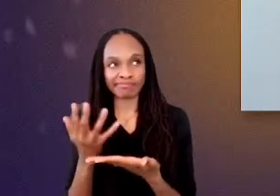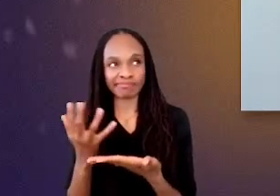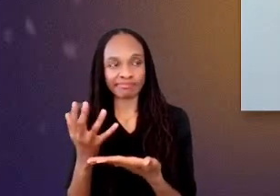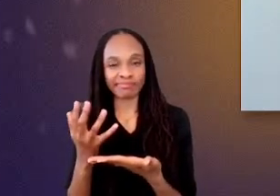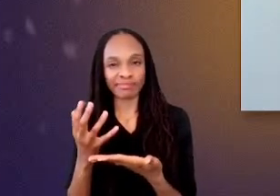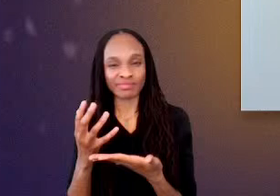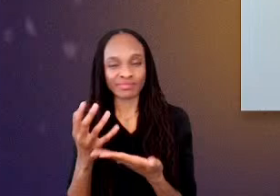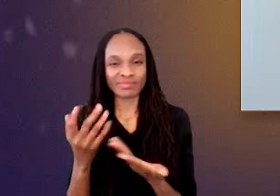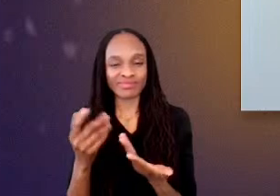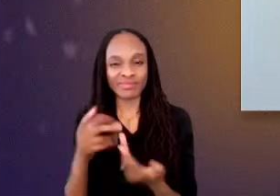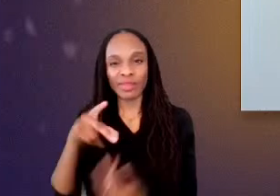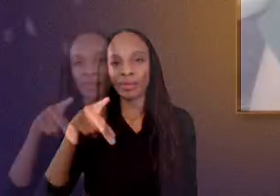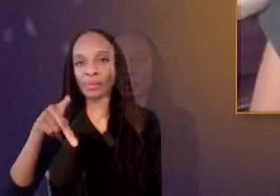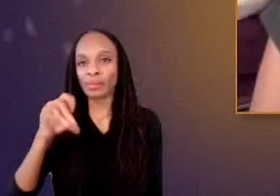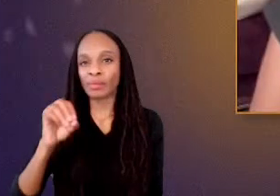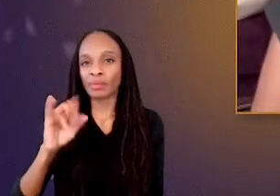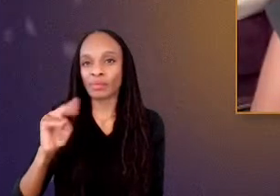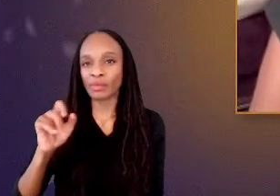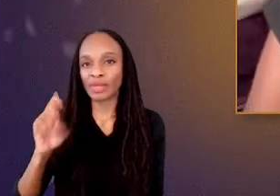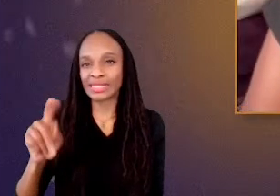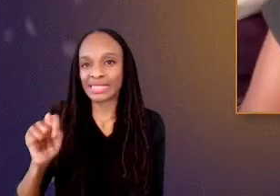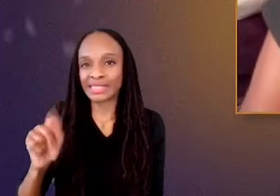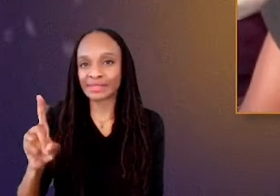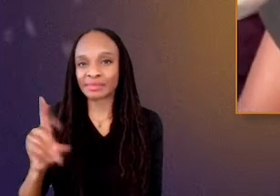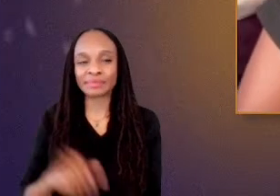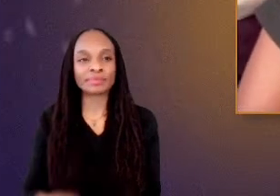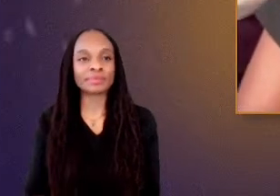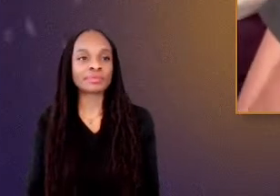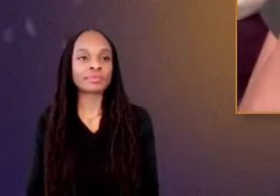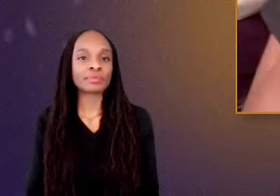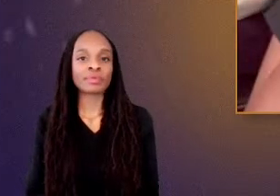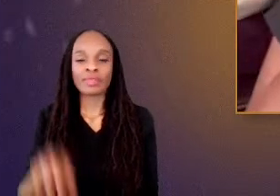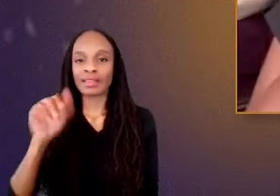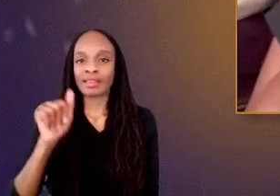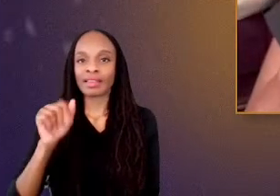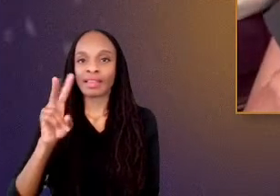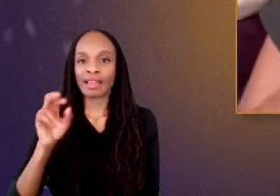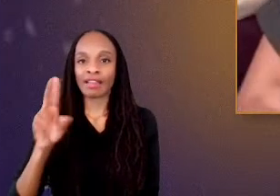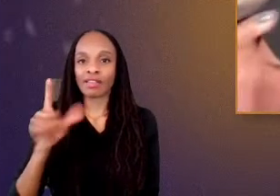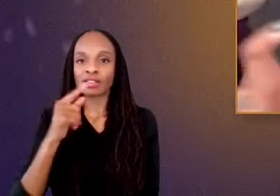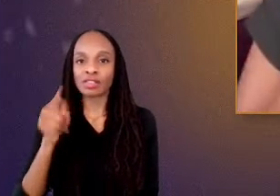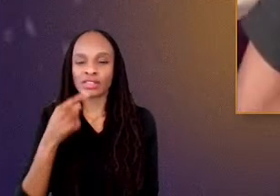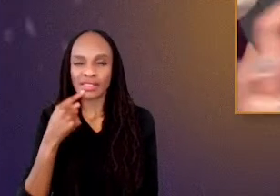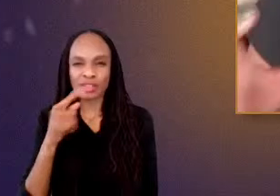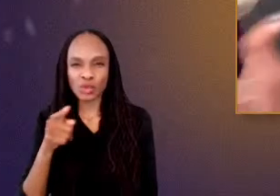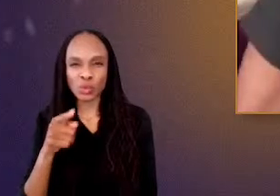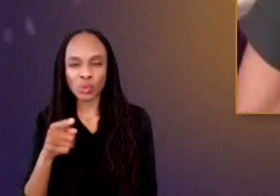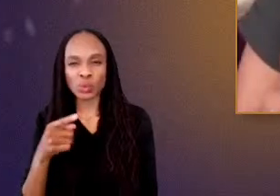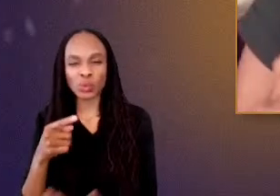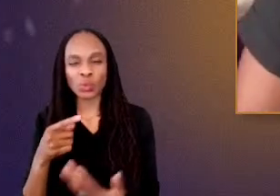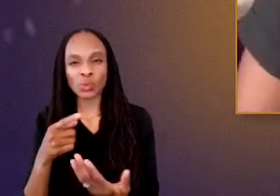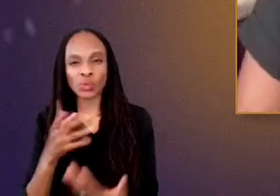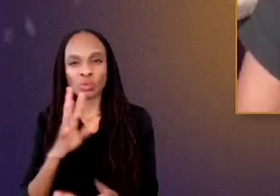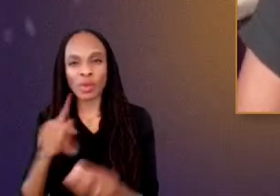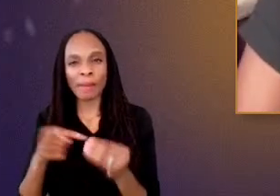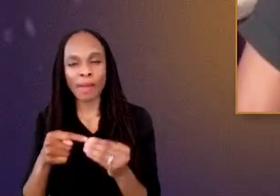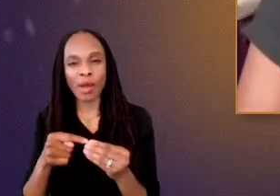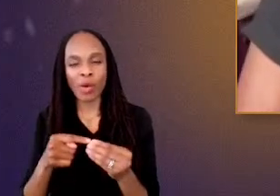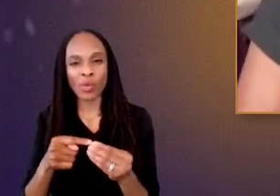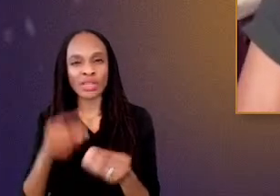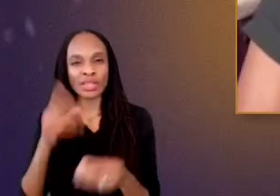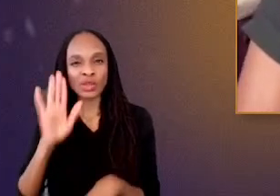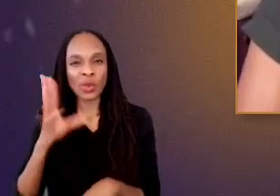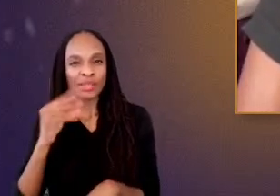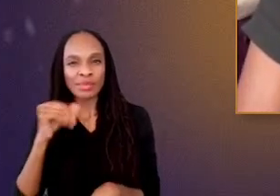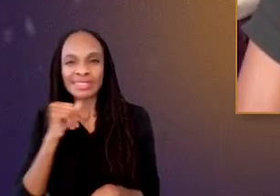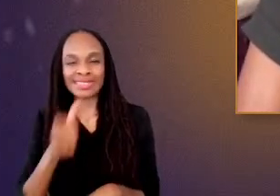pointed. You spoke about, your expectations going, like how the experience didn't meet your